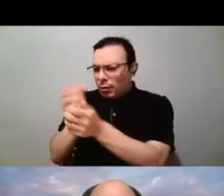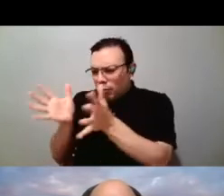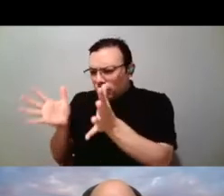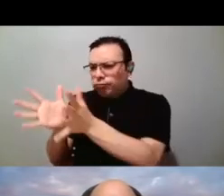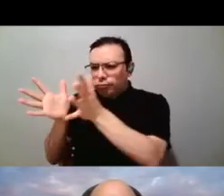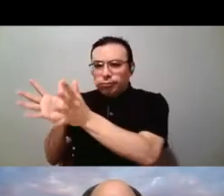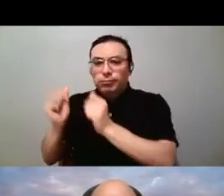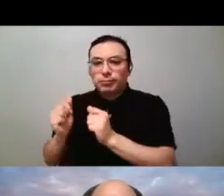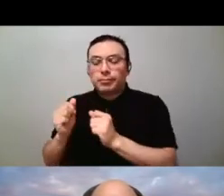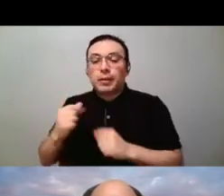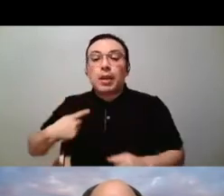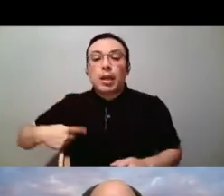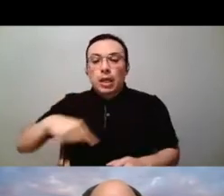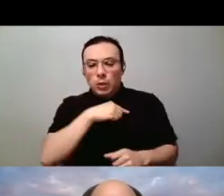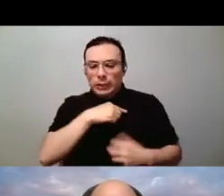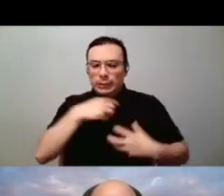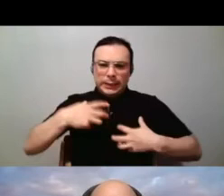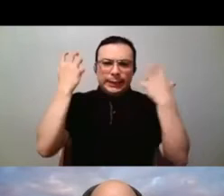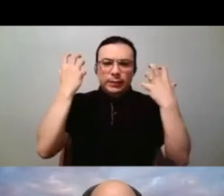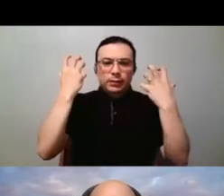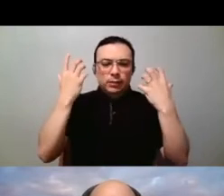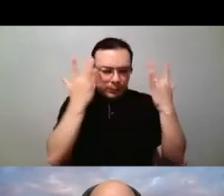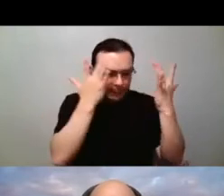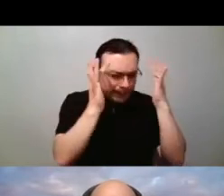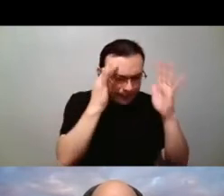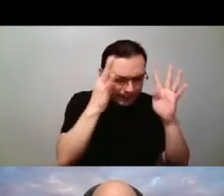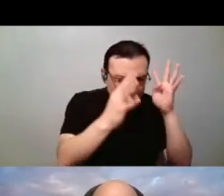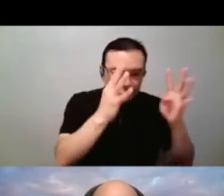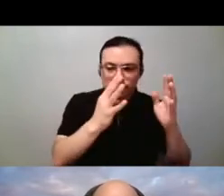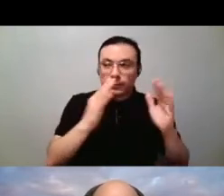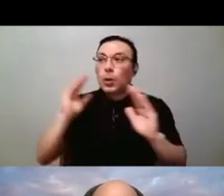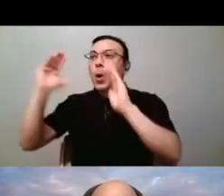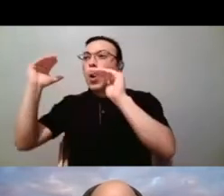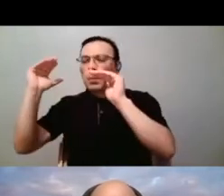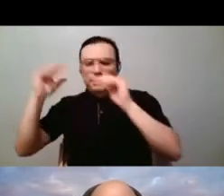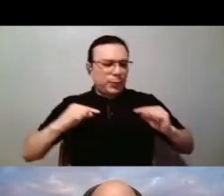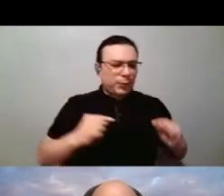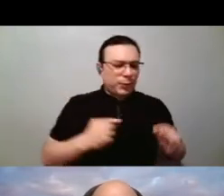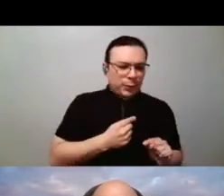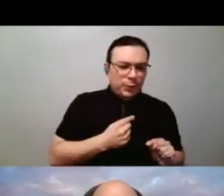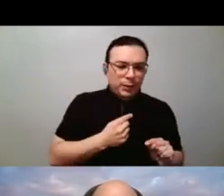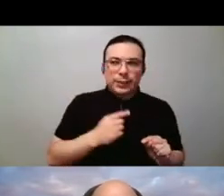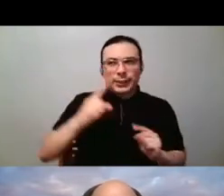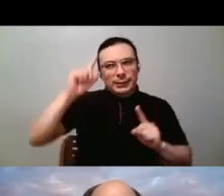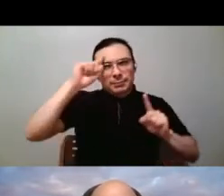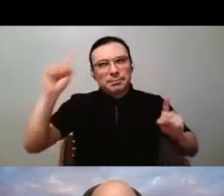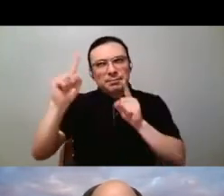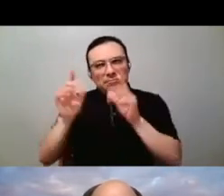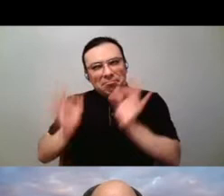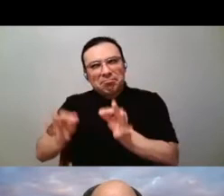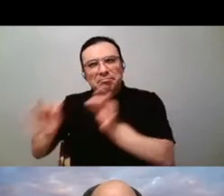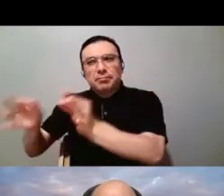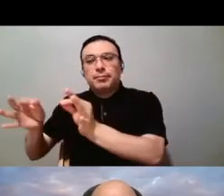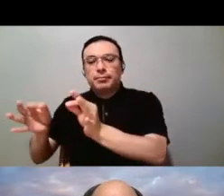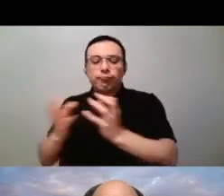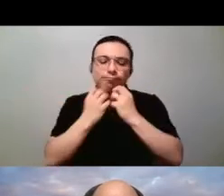and resourcefulness, our hope and our hurting, our conviction and our care, we hold